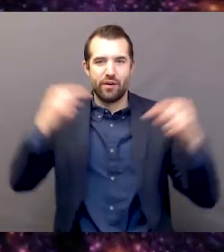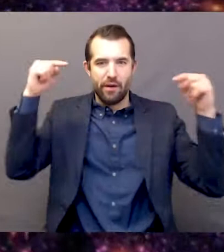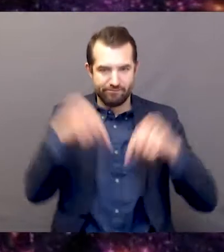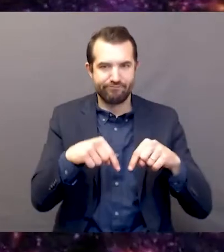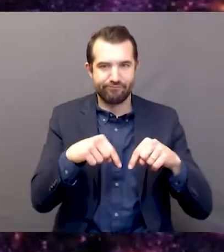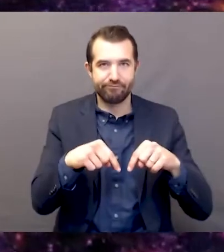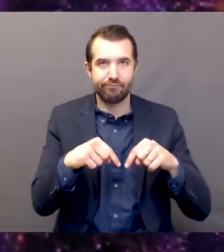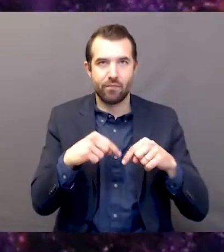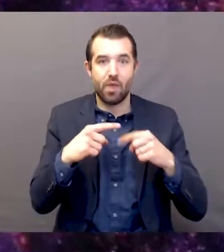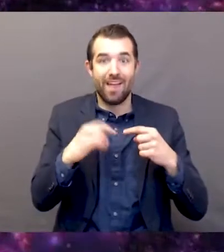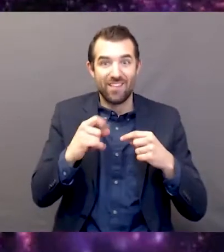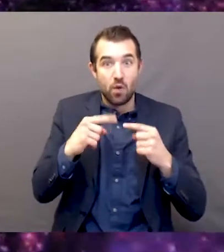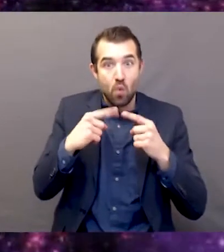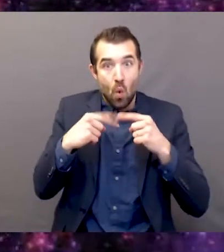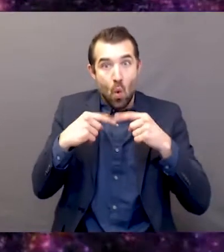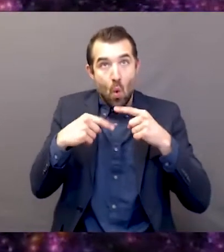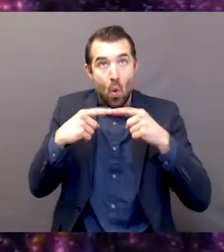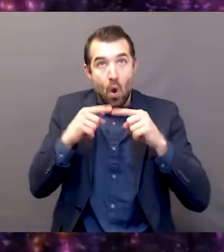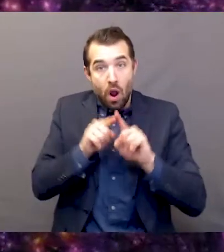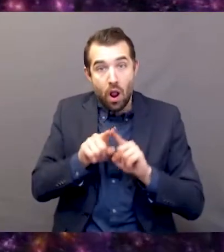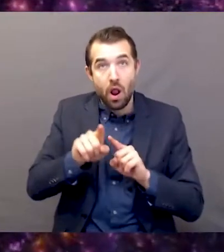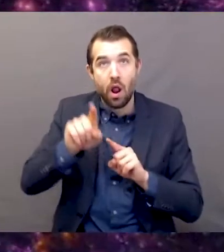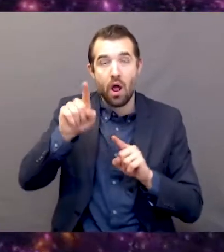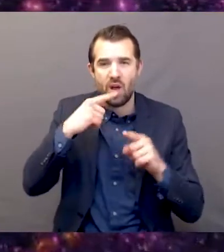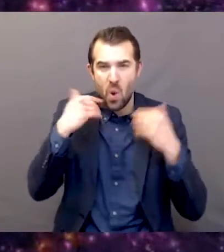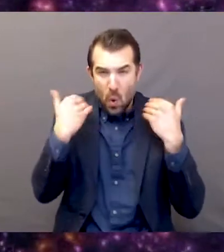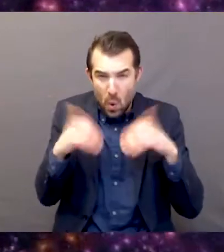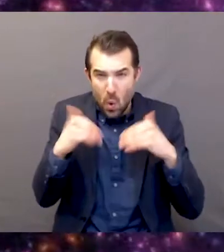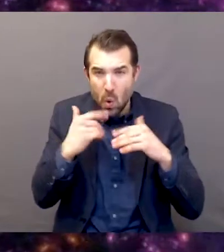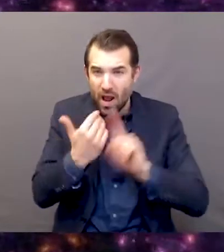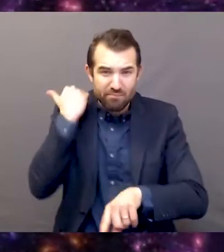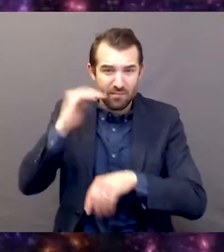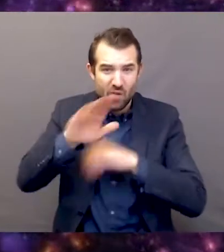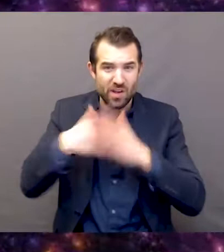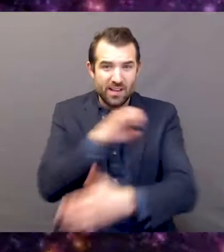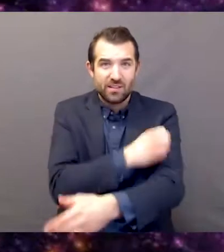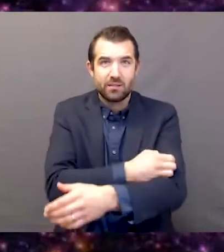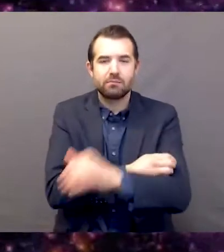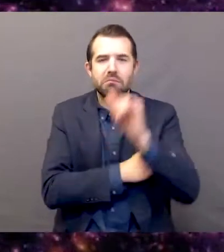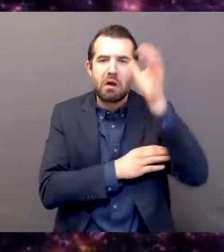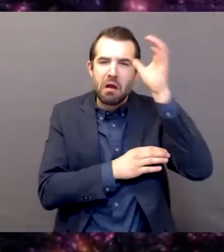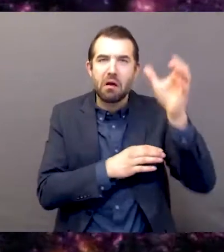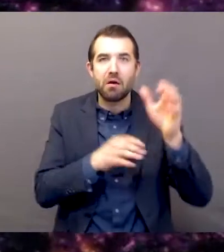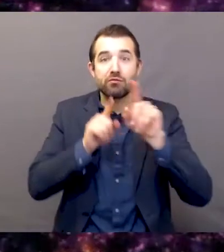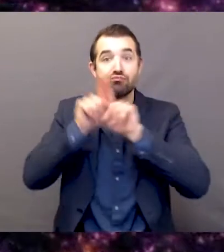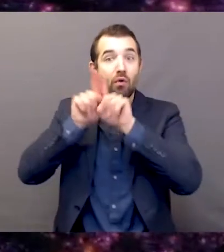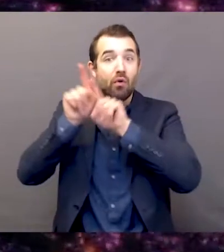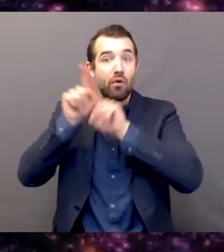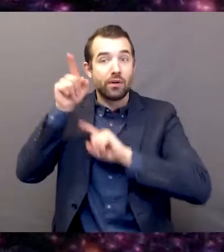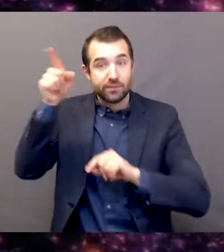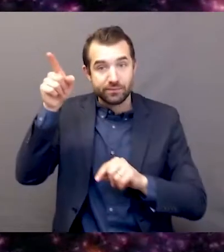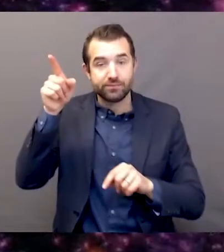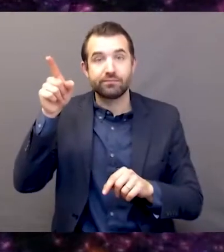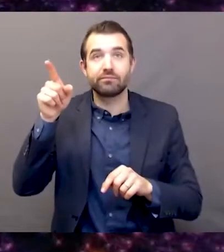and escape from the hole. In this same way, the gas, the galaxies, and the dark matter are captured and bound together by gravity to form a cluster